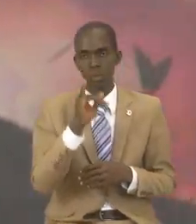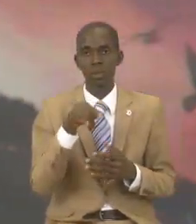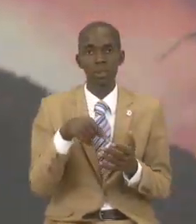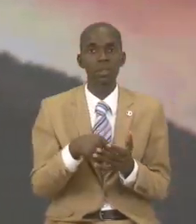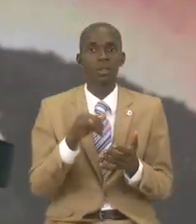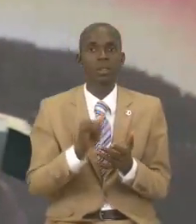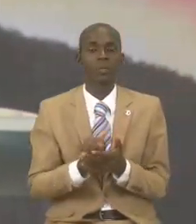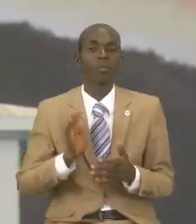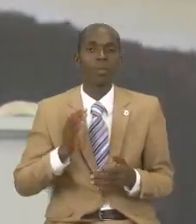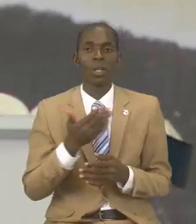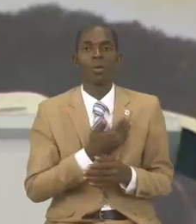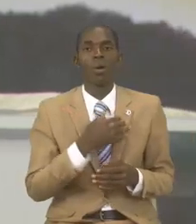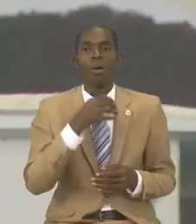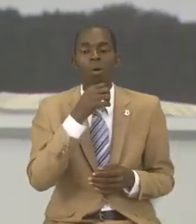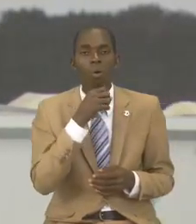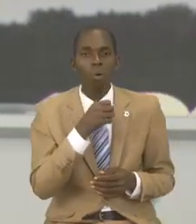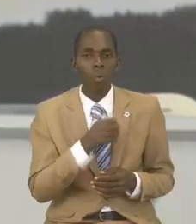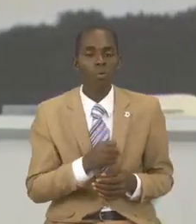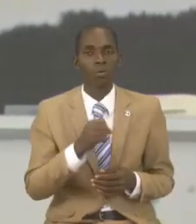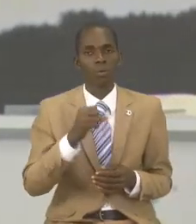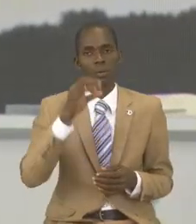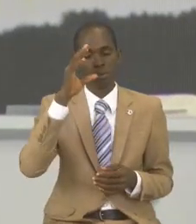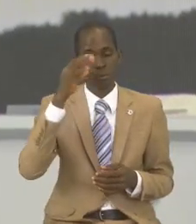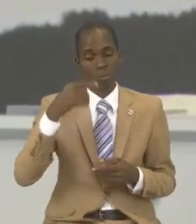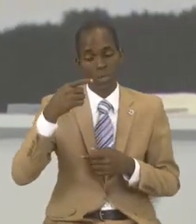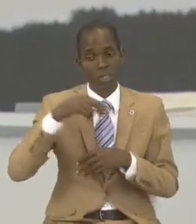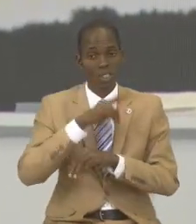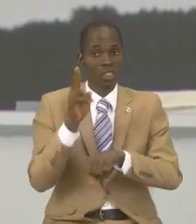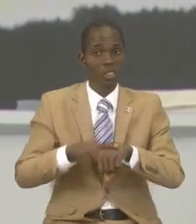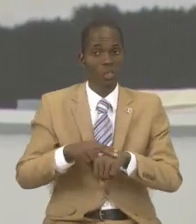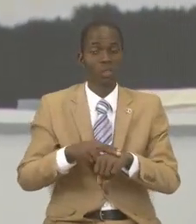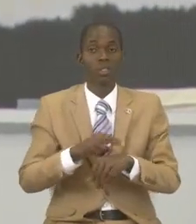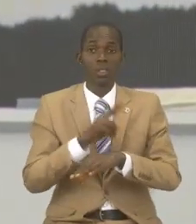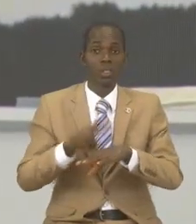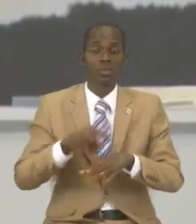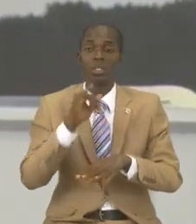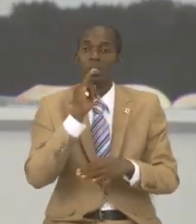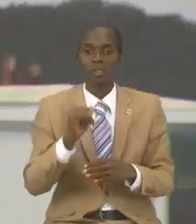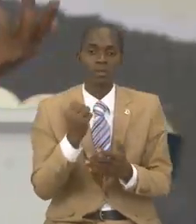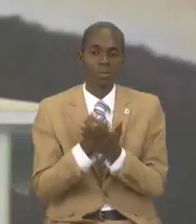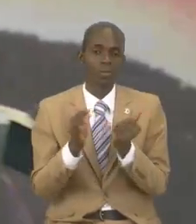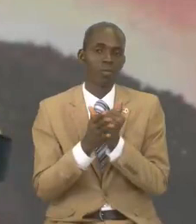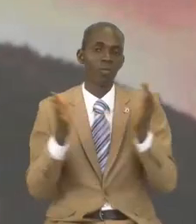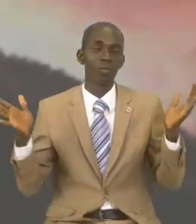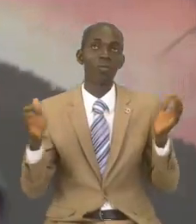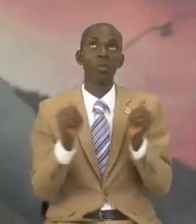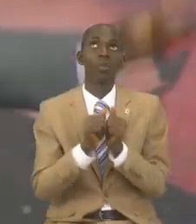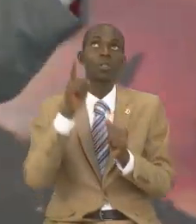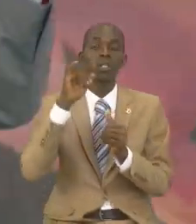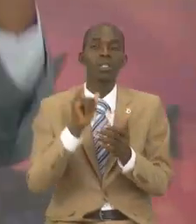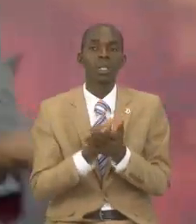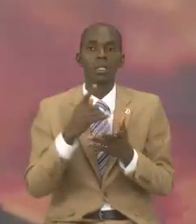our old man is crucified with him, that the body of